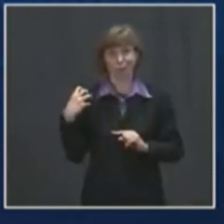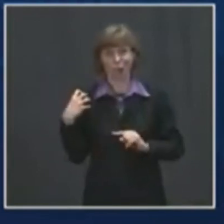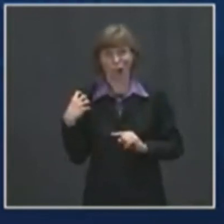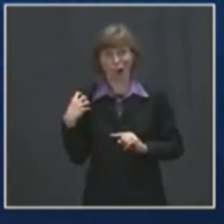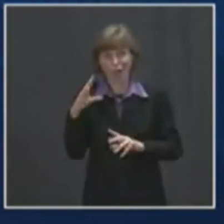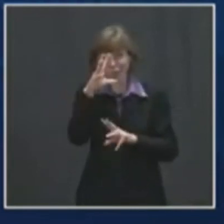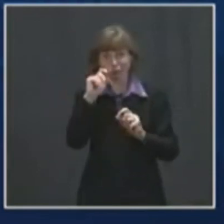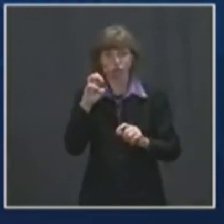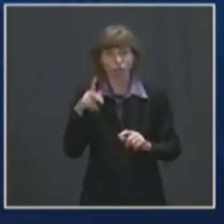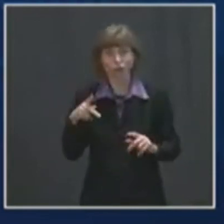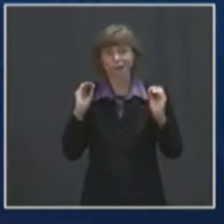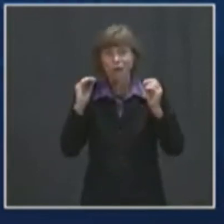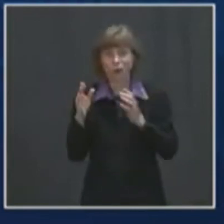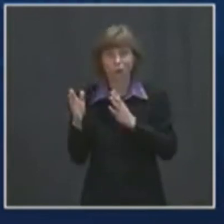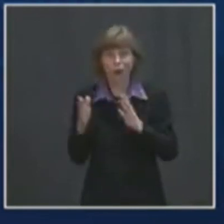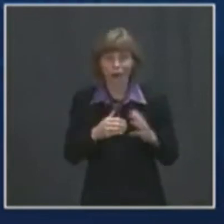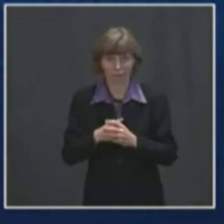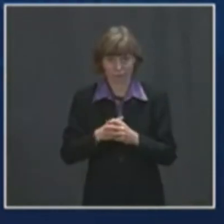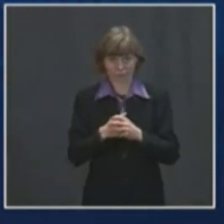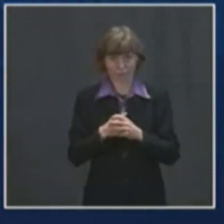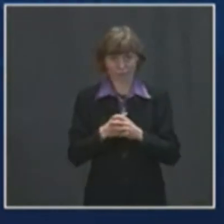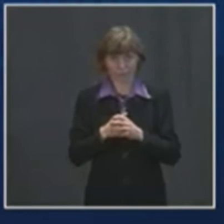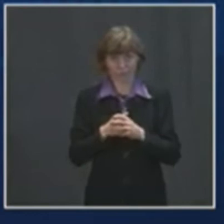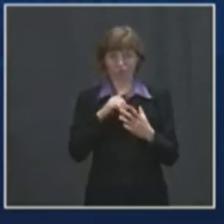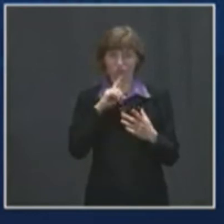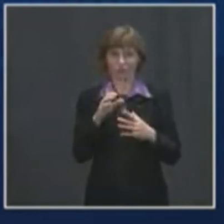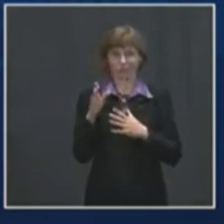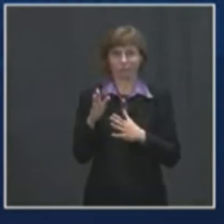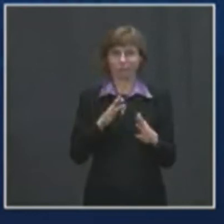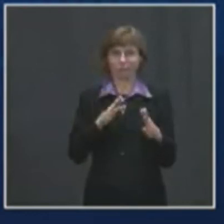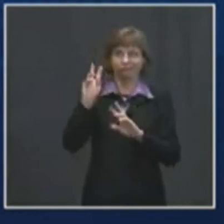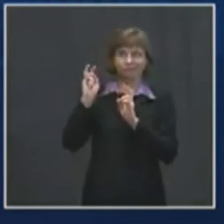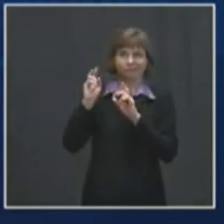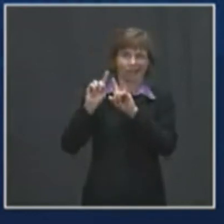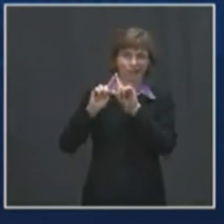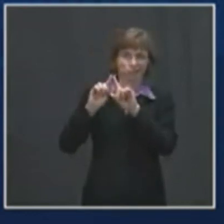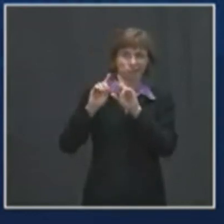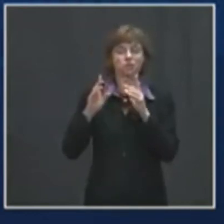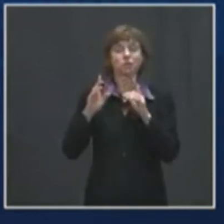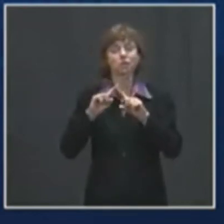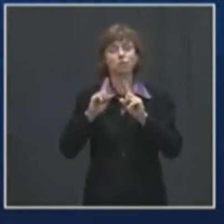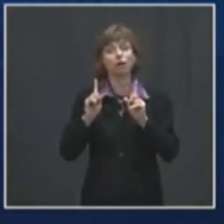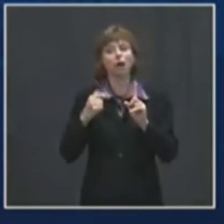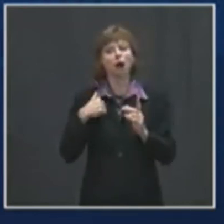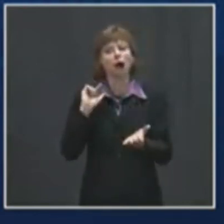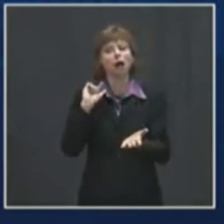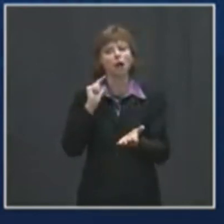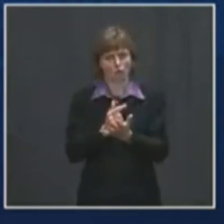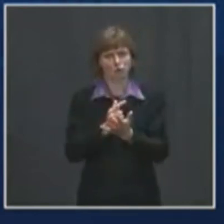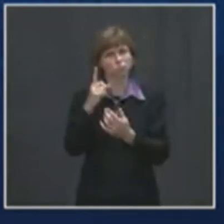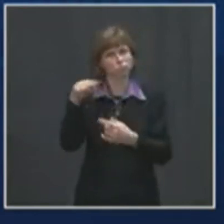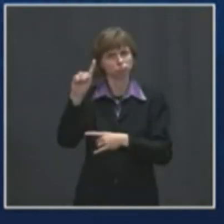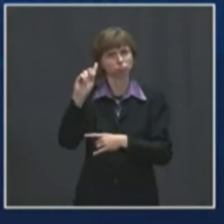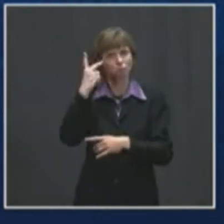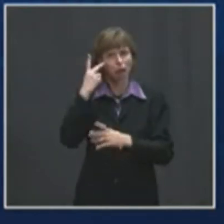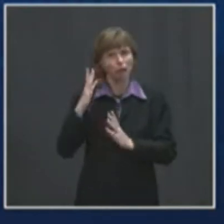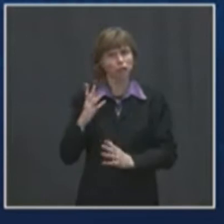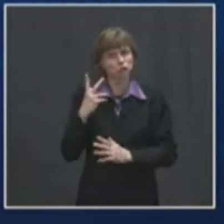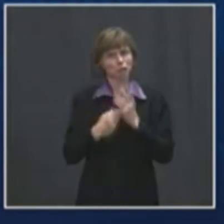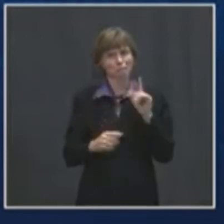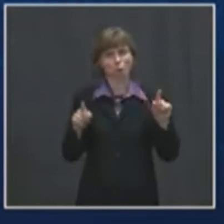plan. The plan was really an asterisk. There are, I guarantee you, there are politicians on both sides